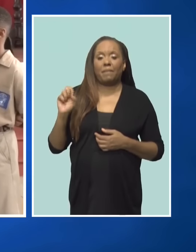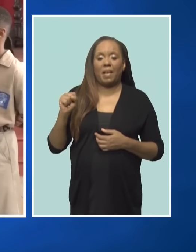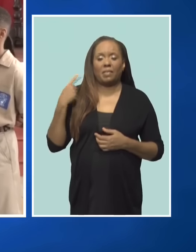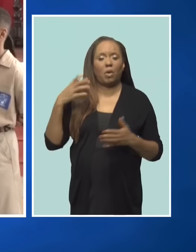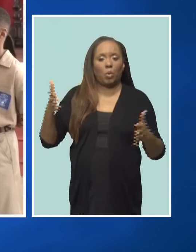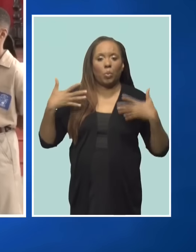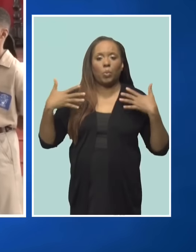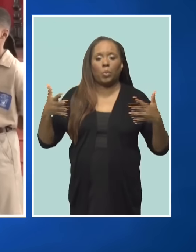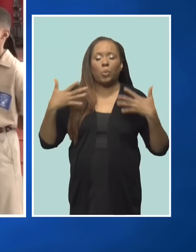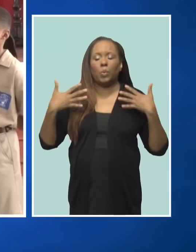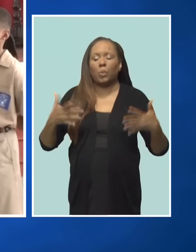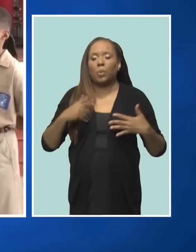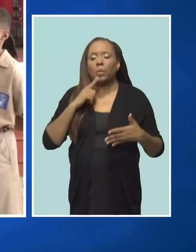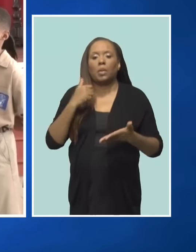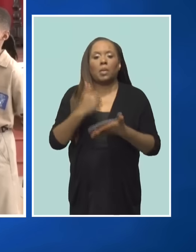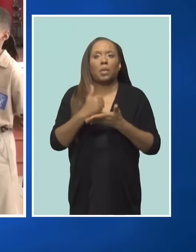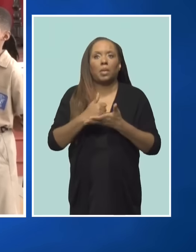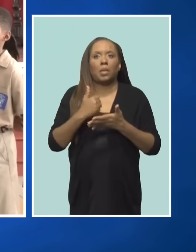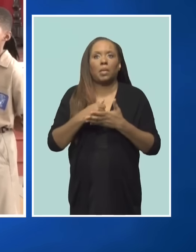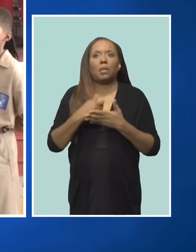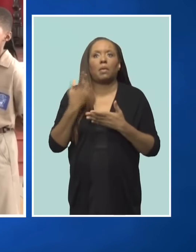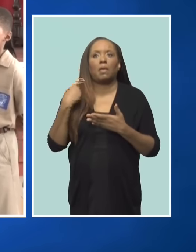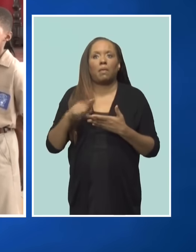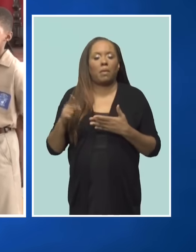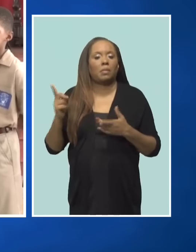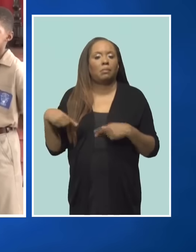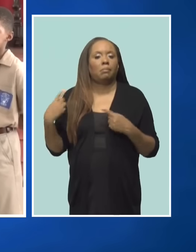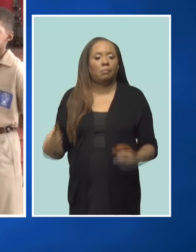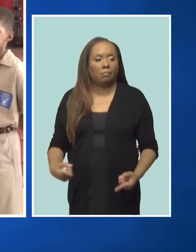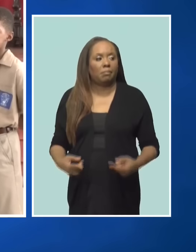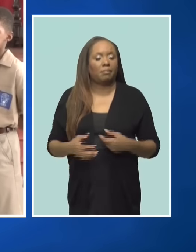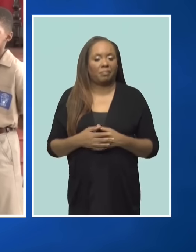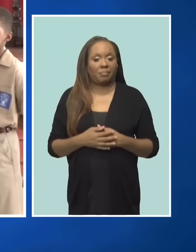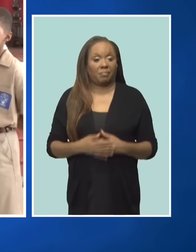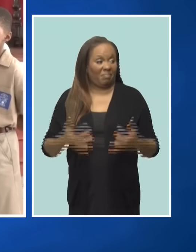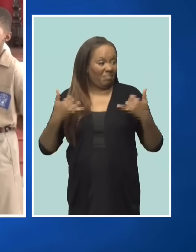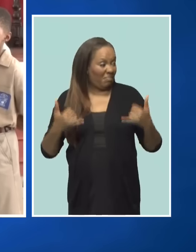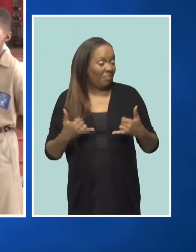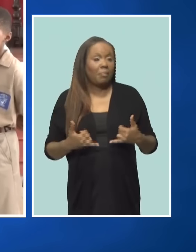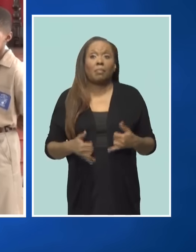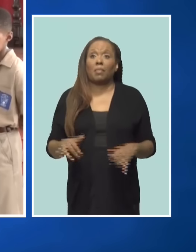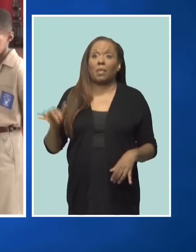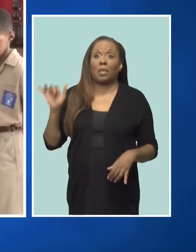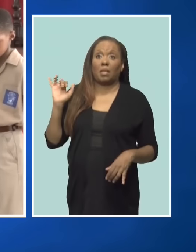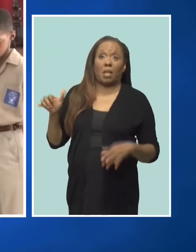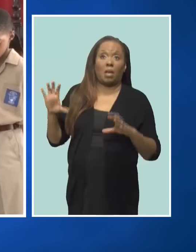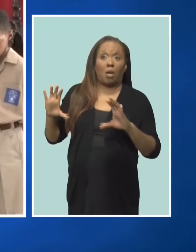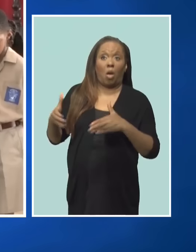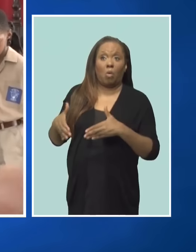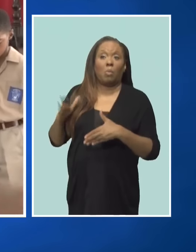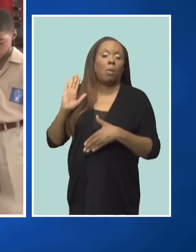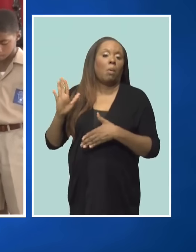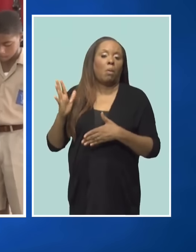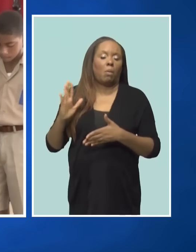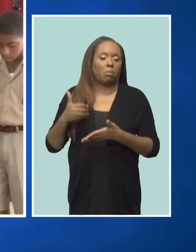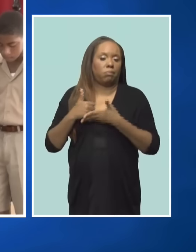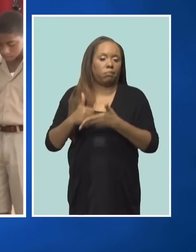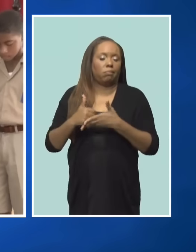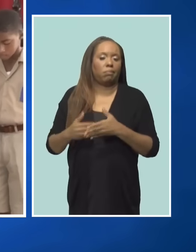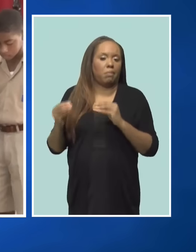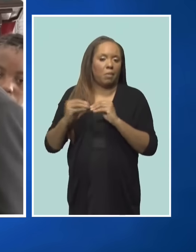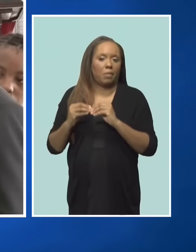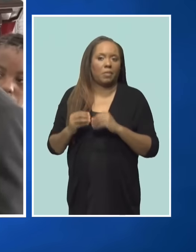in assistance provided over the last year. Mr. Foster said now the Masonic Body's helping hand will be extended even